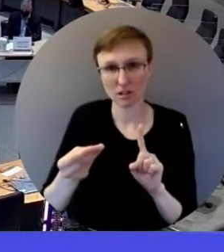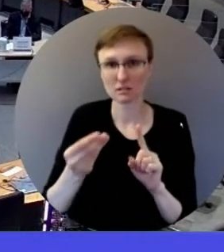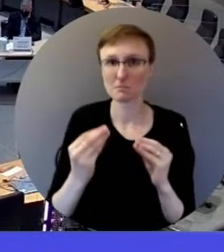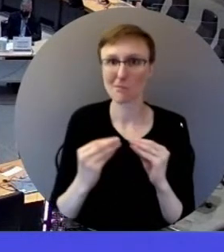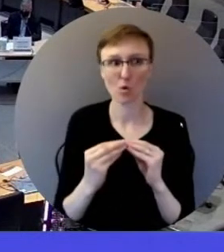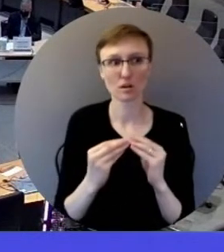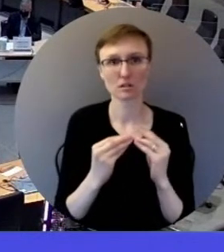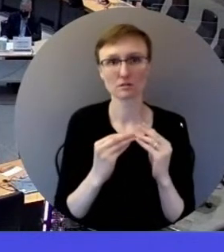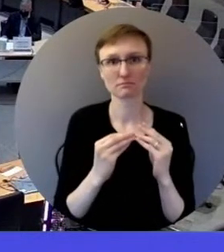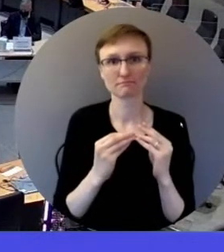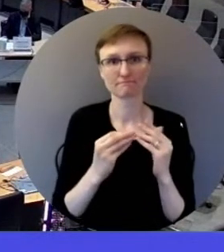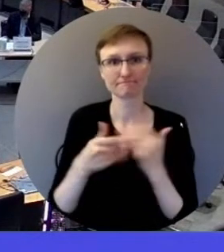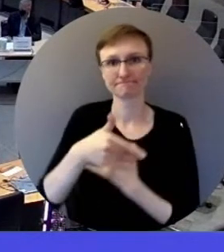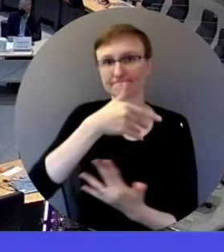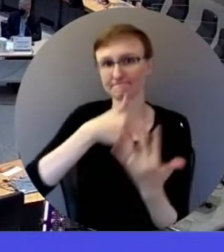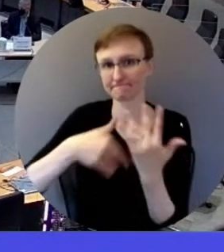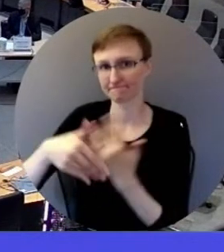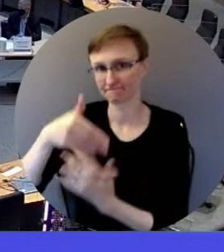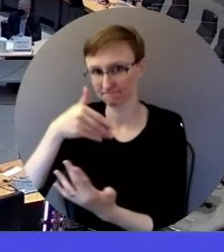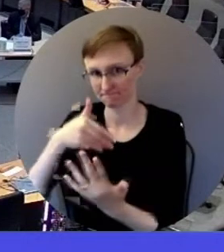in September.